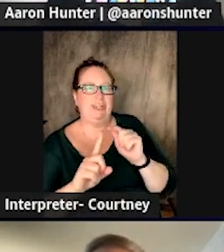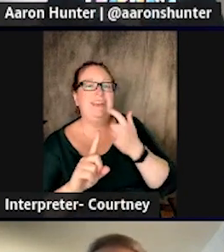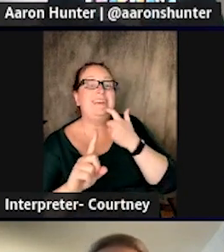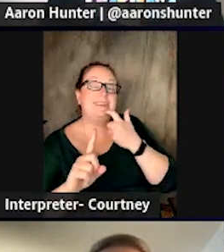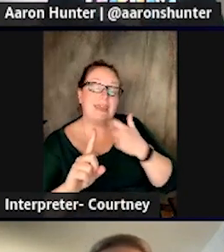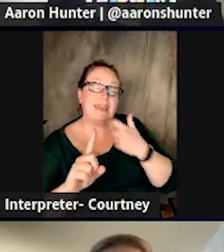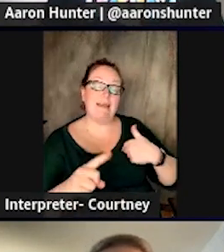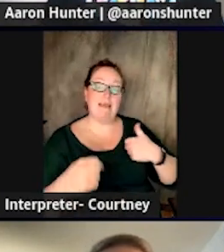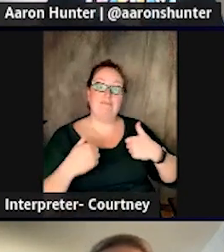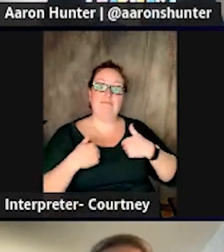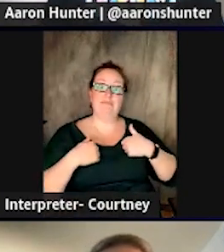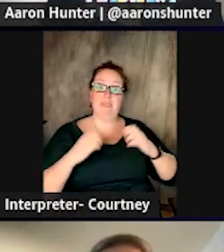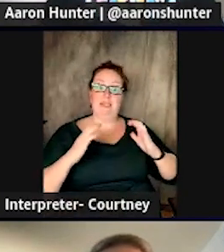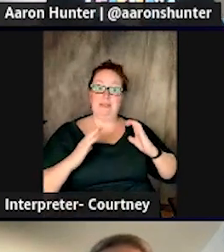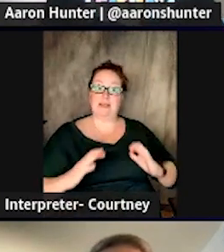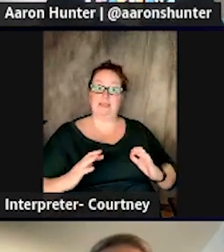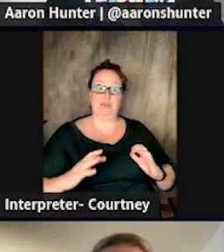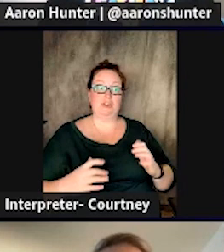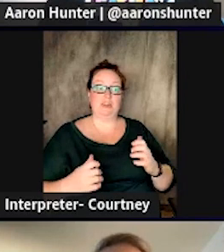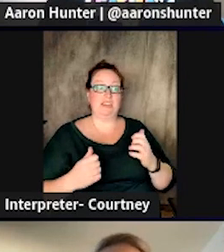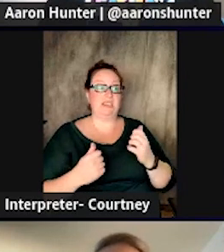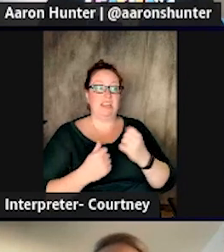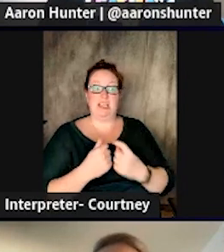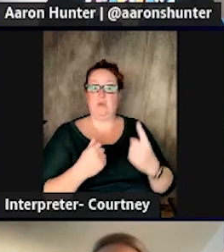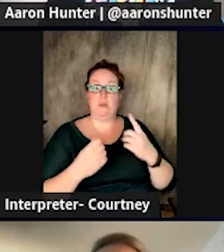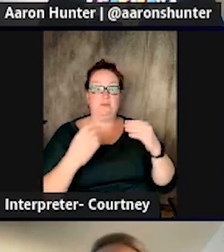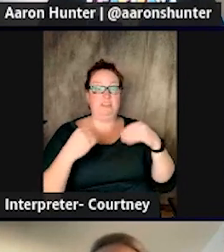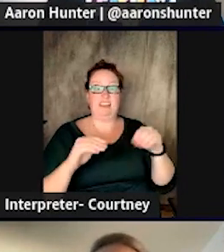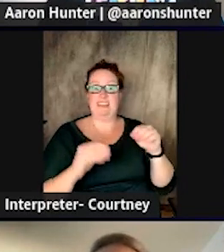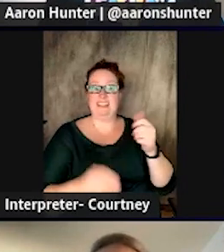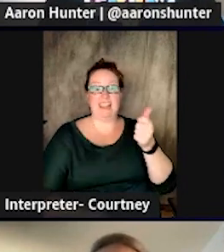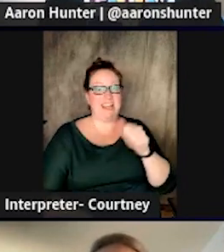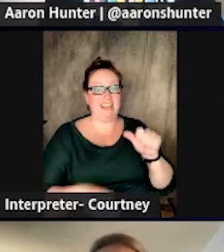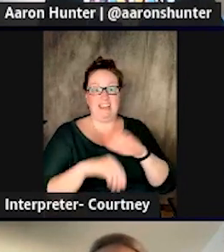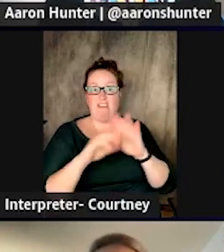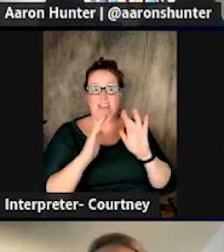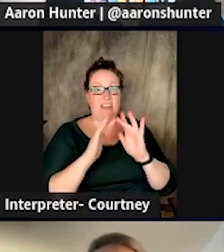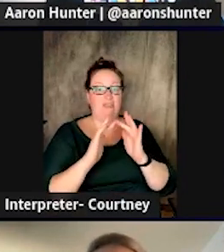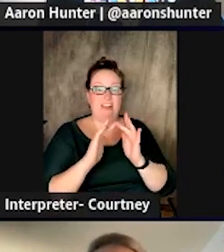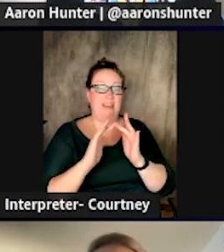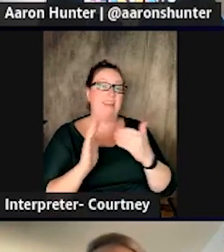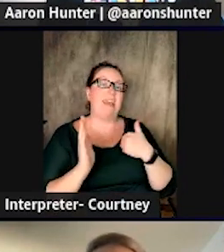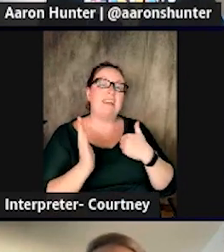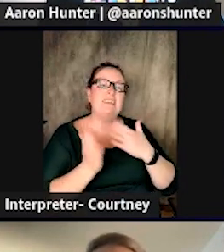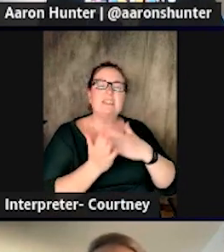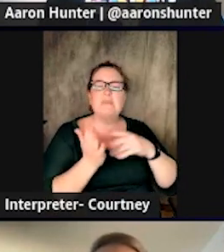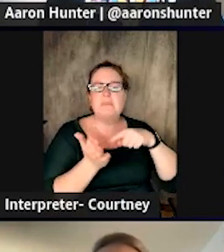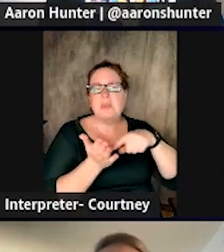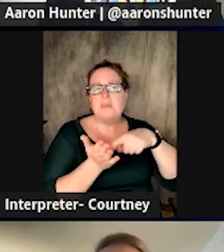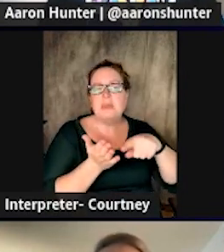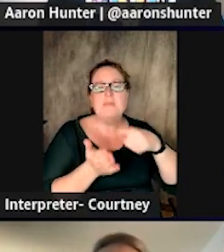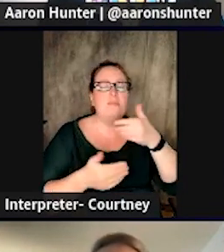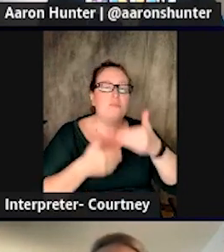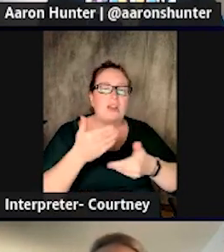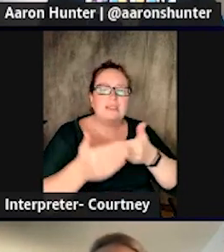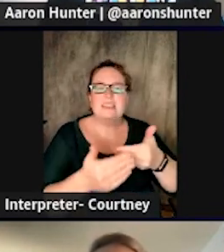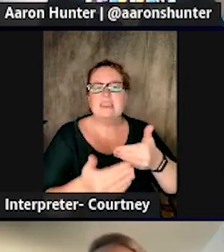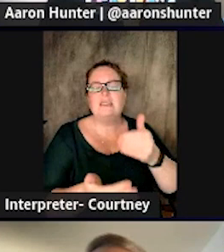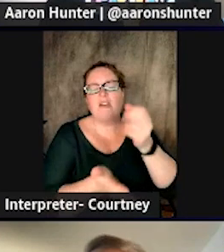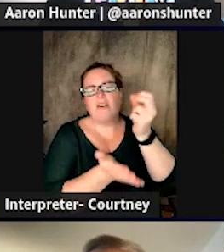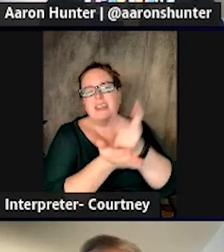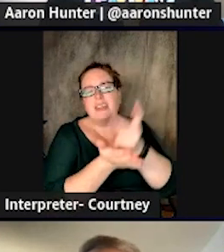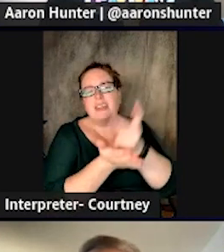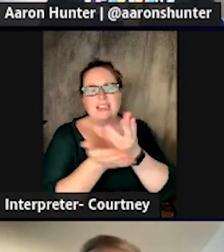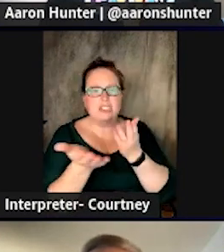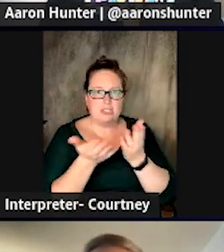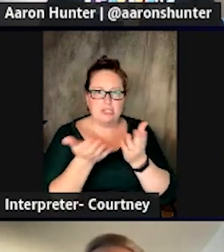customer, almost anybody that sells anything on the internet these days has some sort of payment processing, authentication services, and